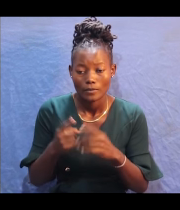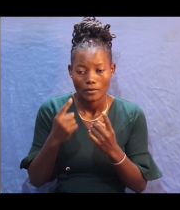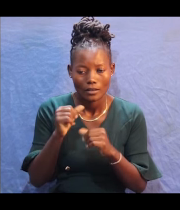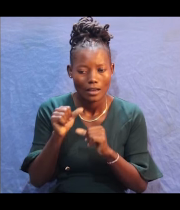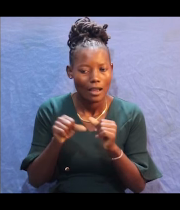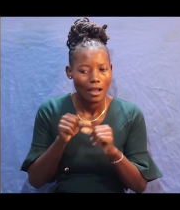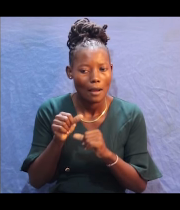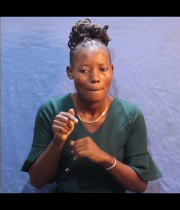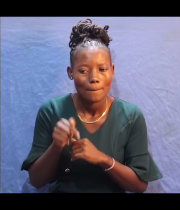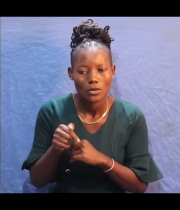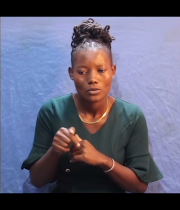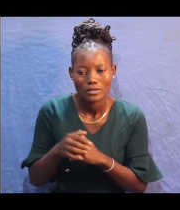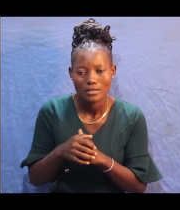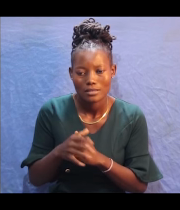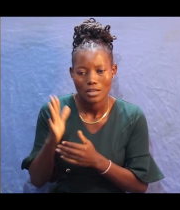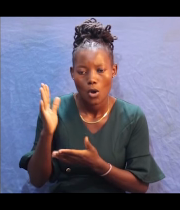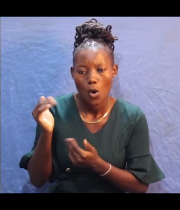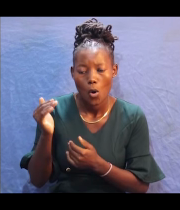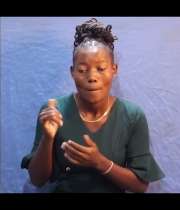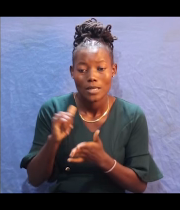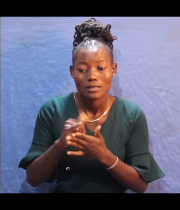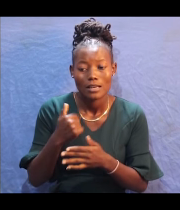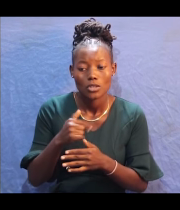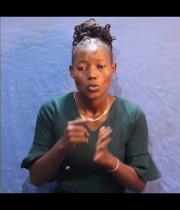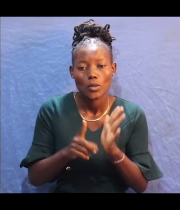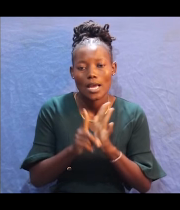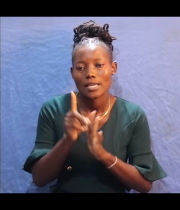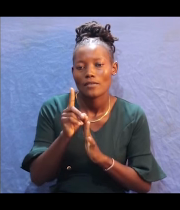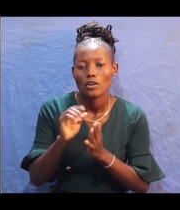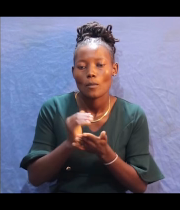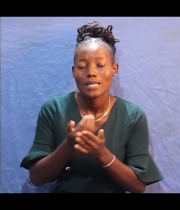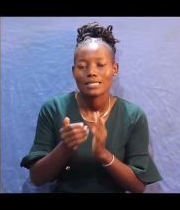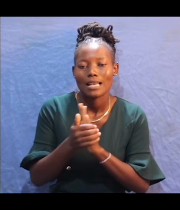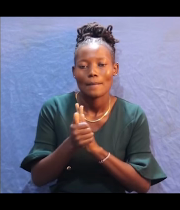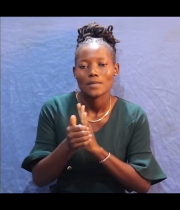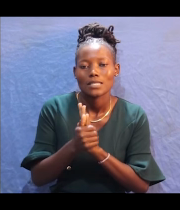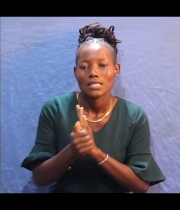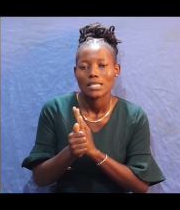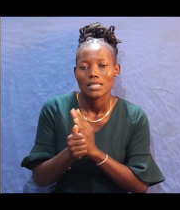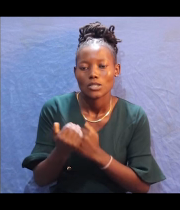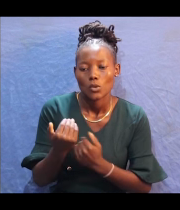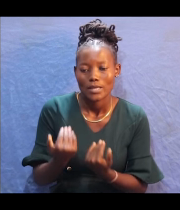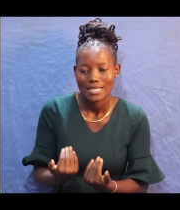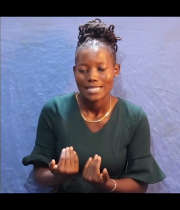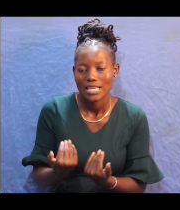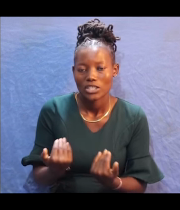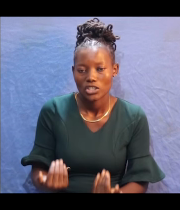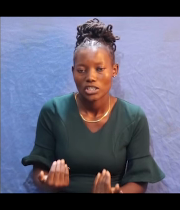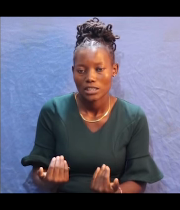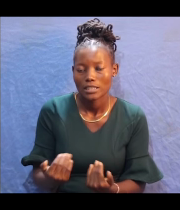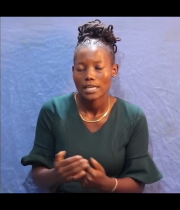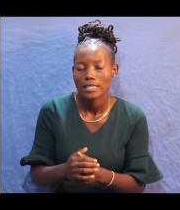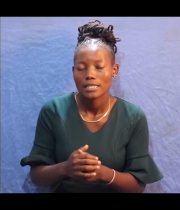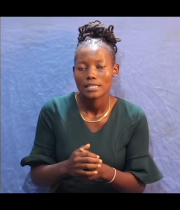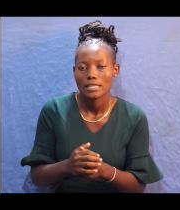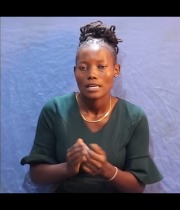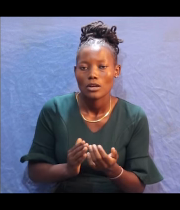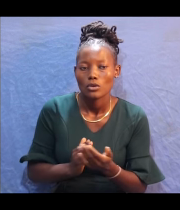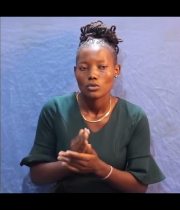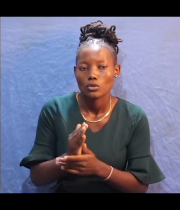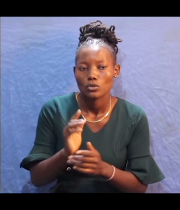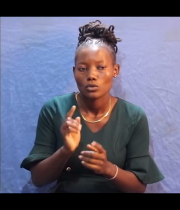that we're developing, but we are developing some skills with the youngsters through